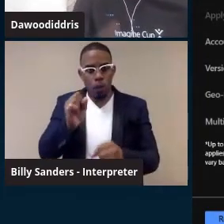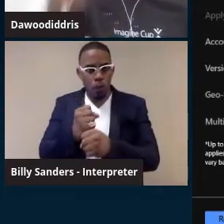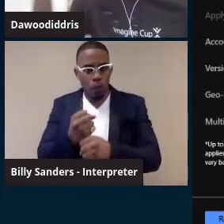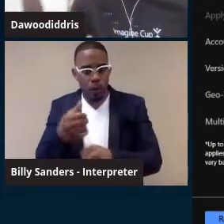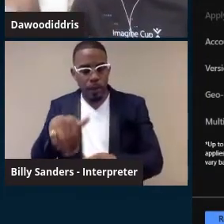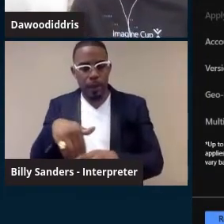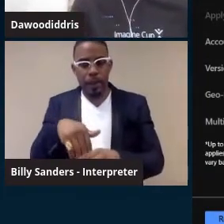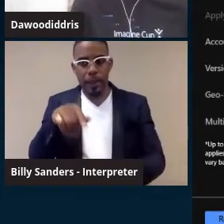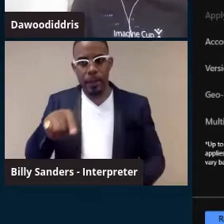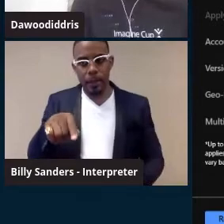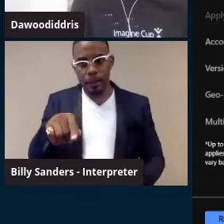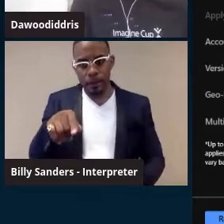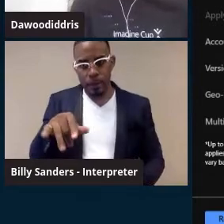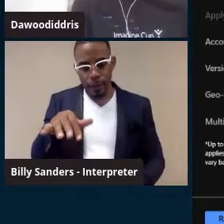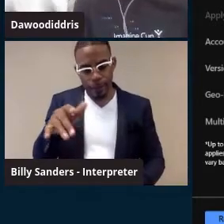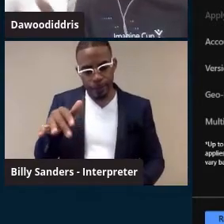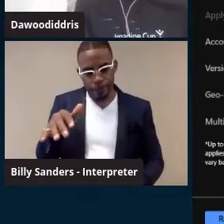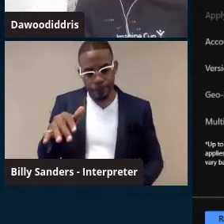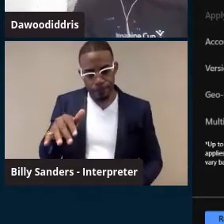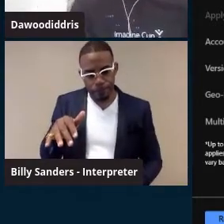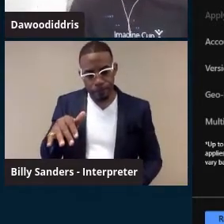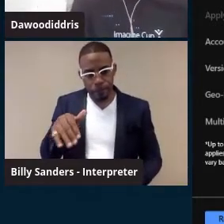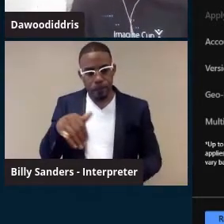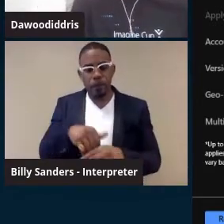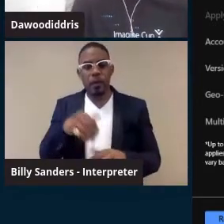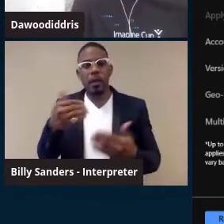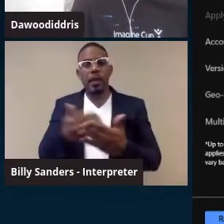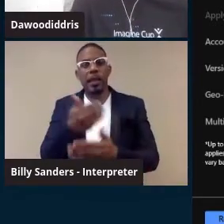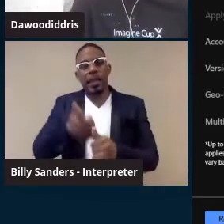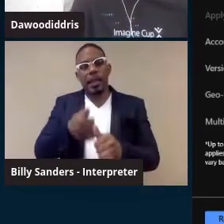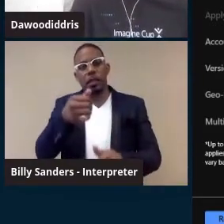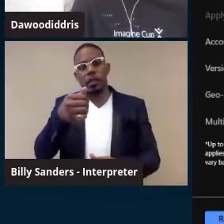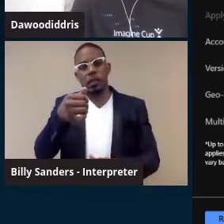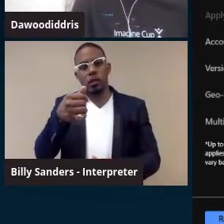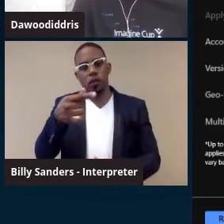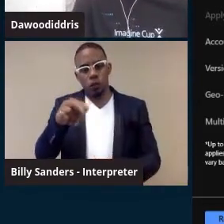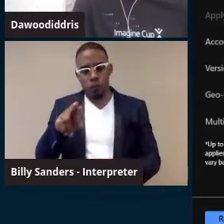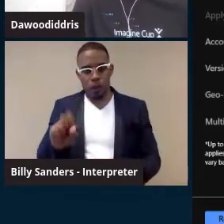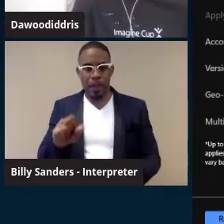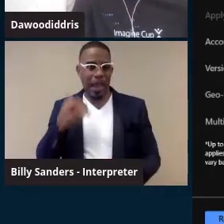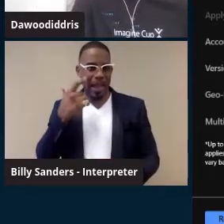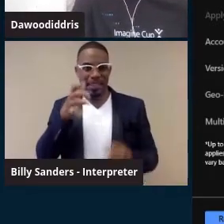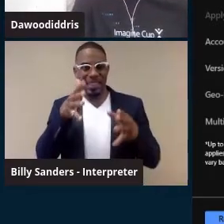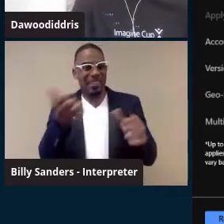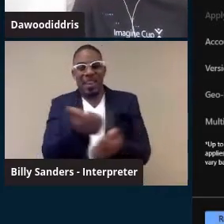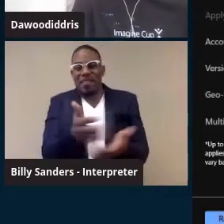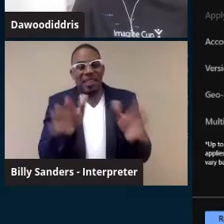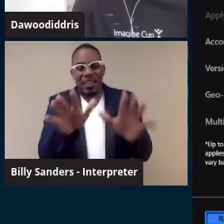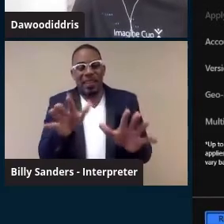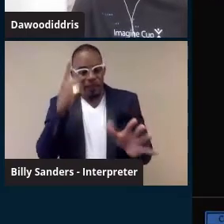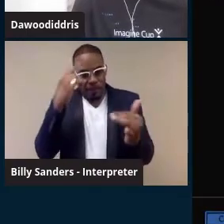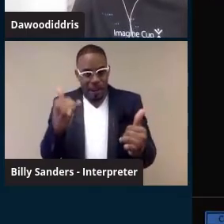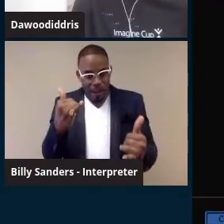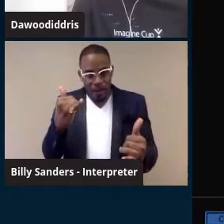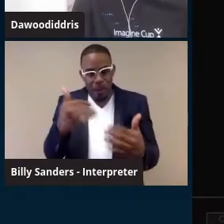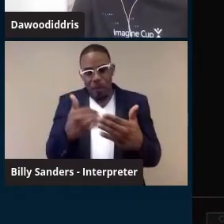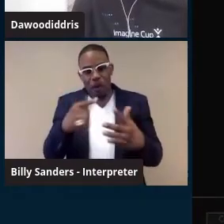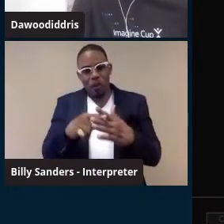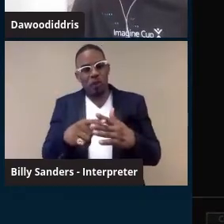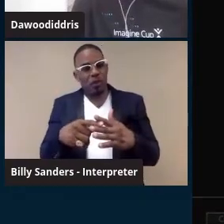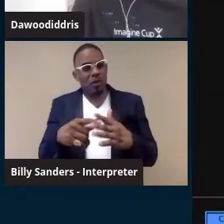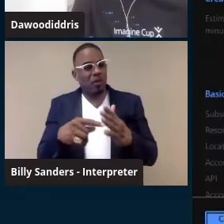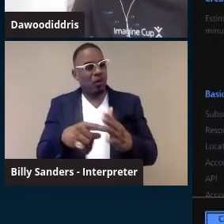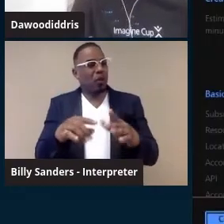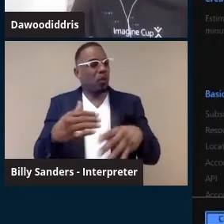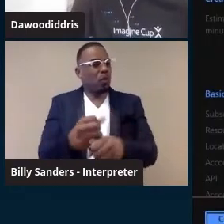this in East US. All right. So I will just leave everything default, and I'll click on create, review, and create for